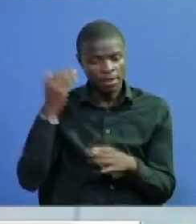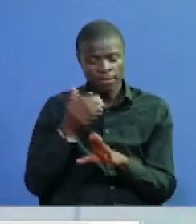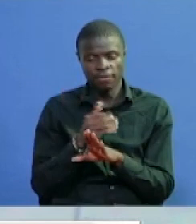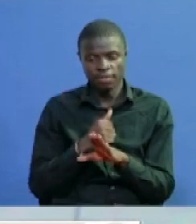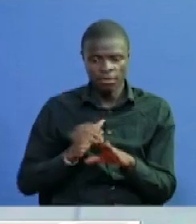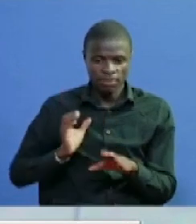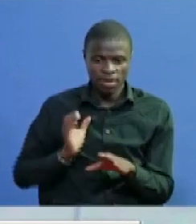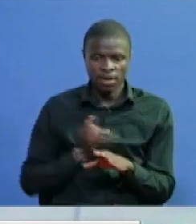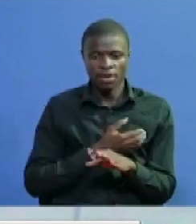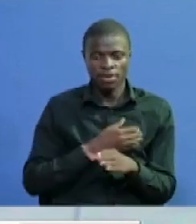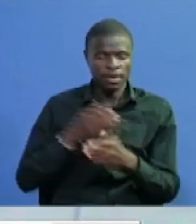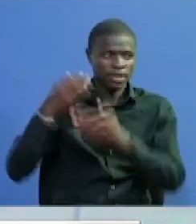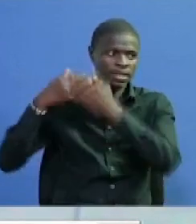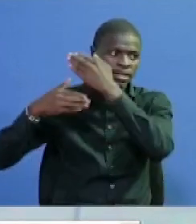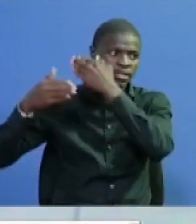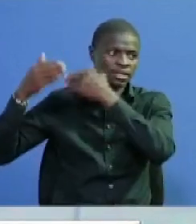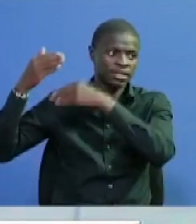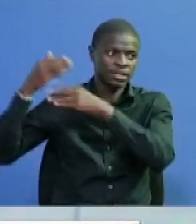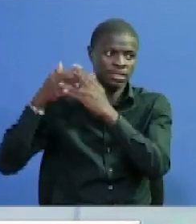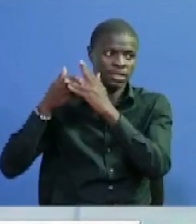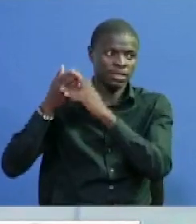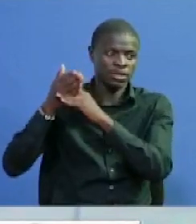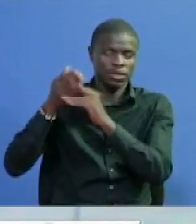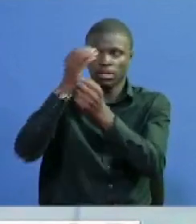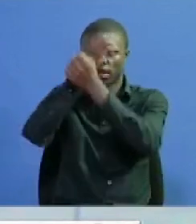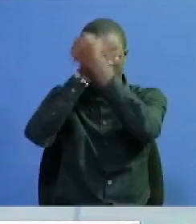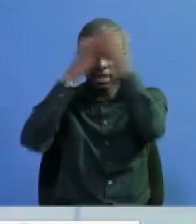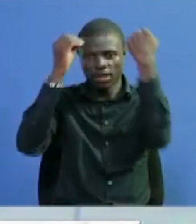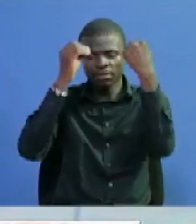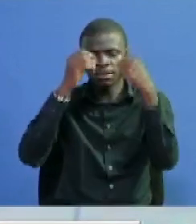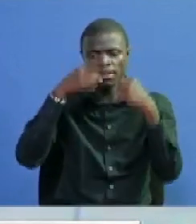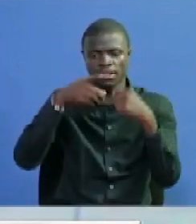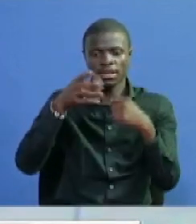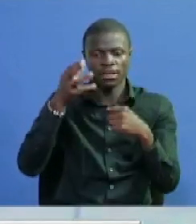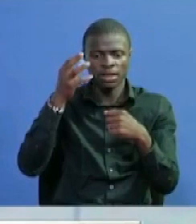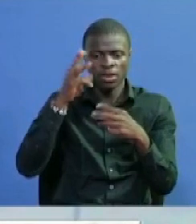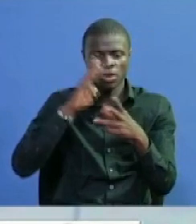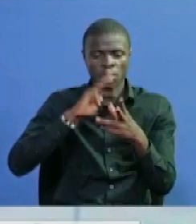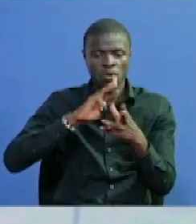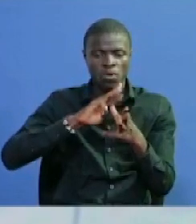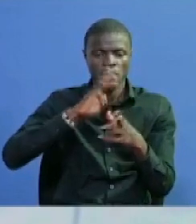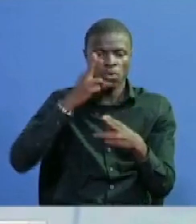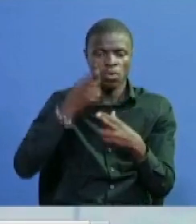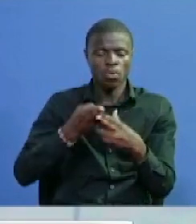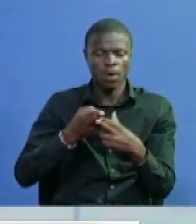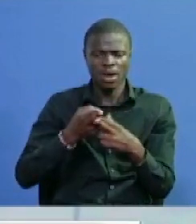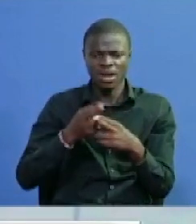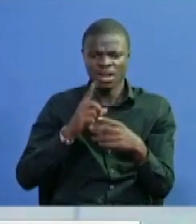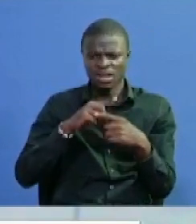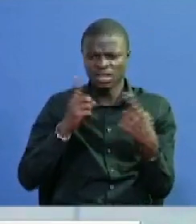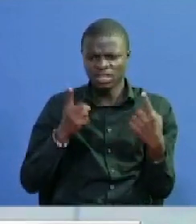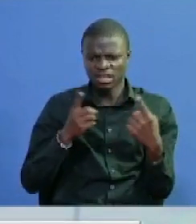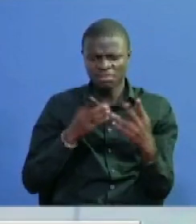history during the independence, there were disagreements between KANU on the one